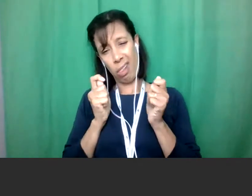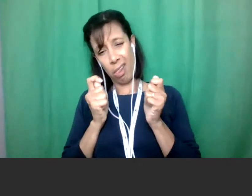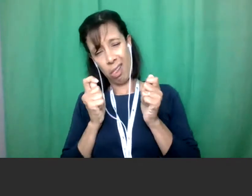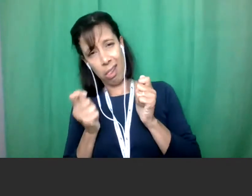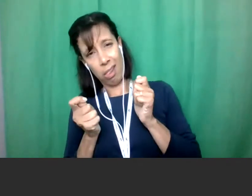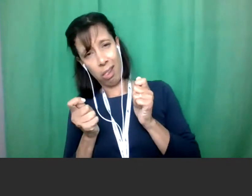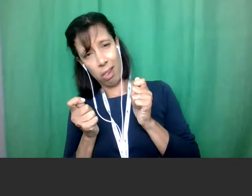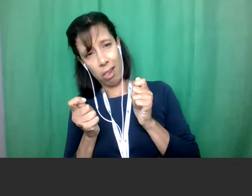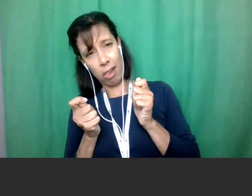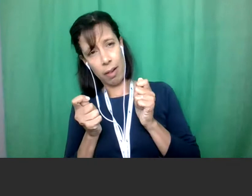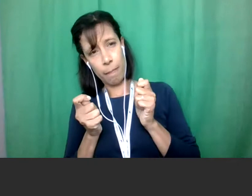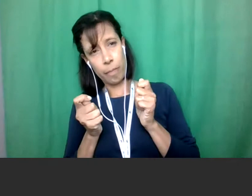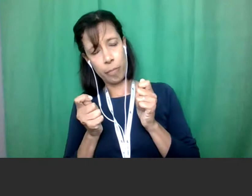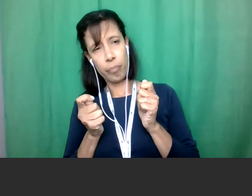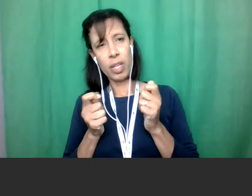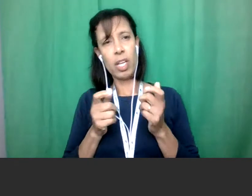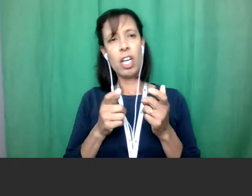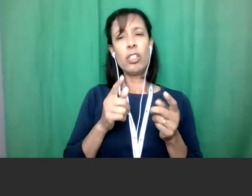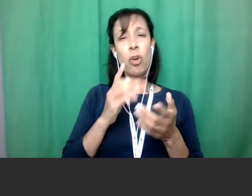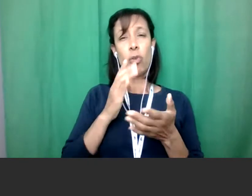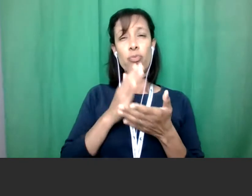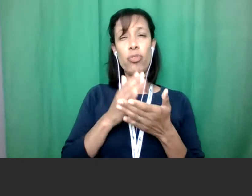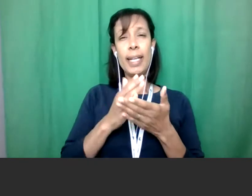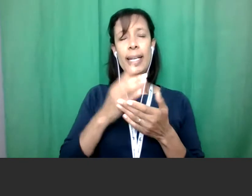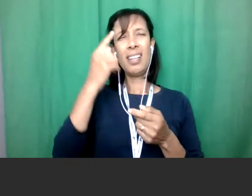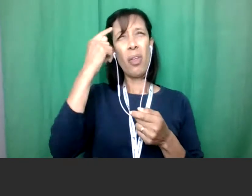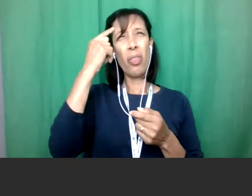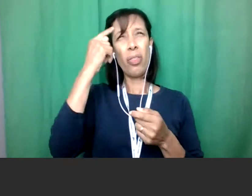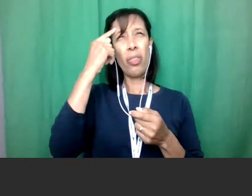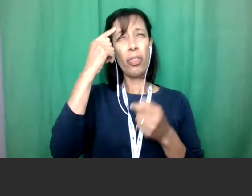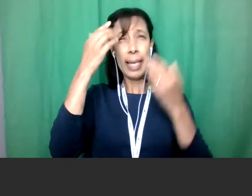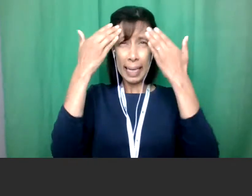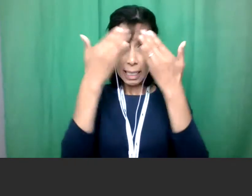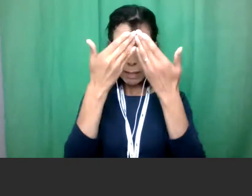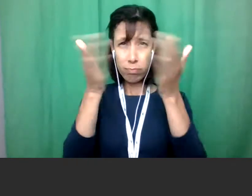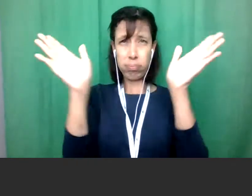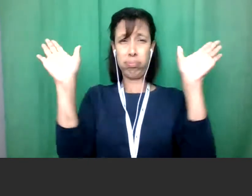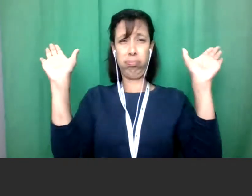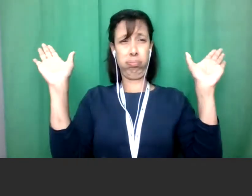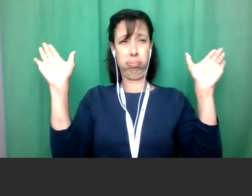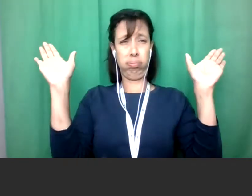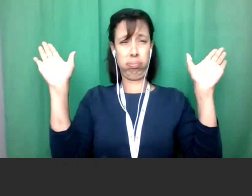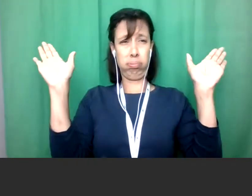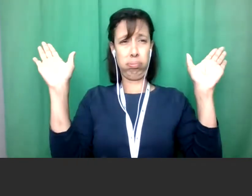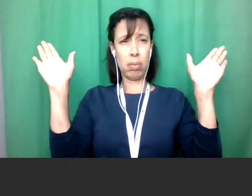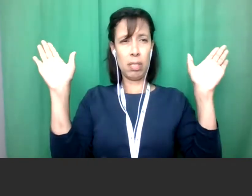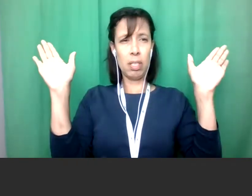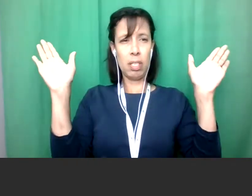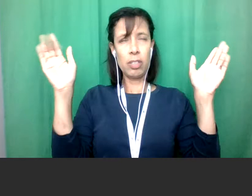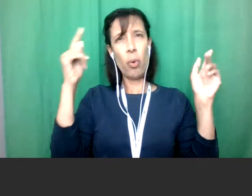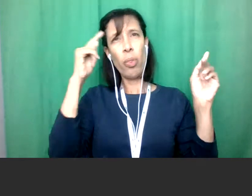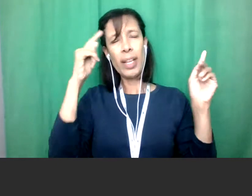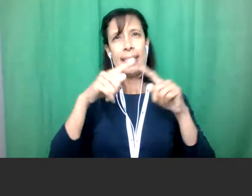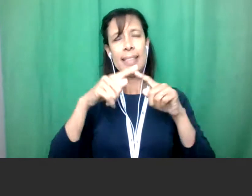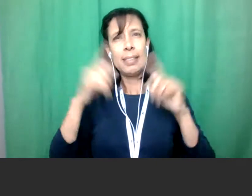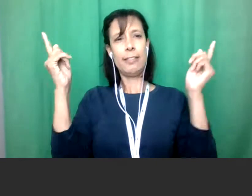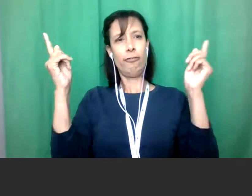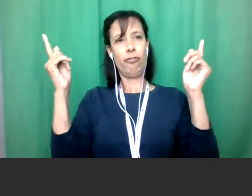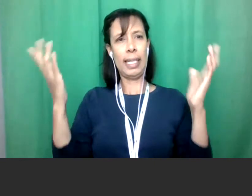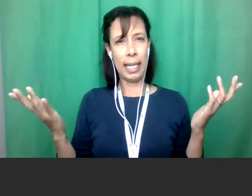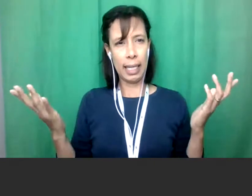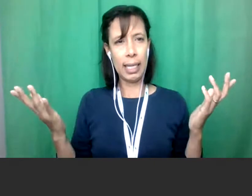at the moment? It's about kind of thinking a little bit laterally. So you have to think differently about what you're doing,